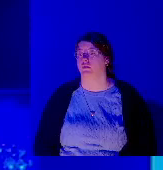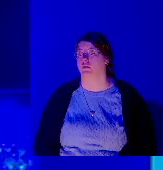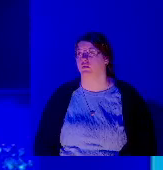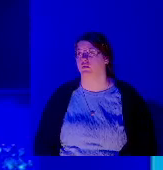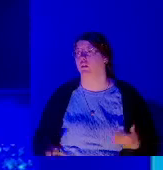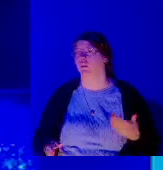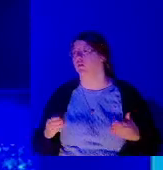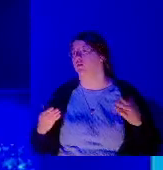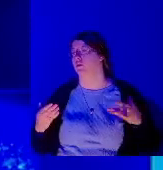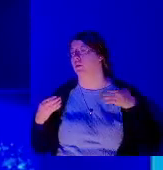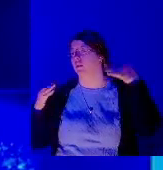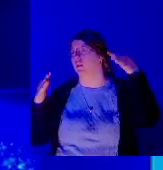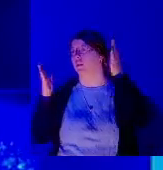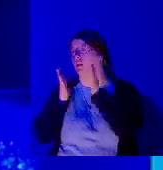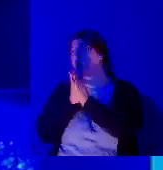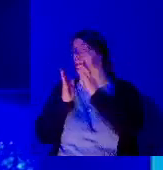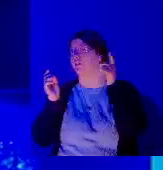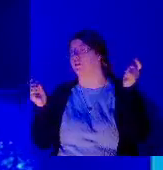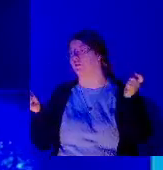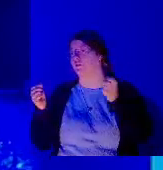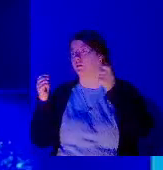I raise a